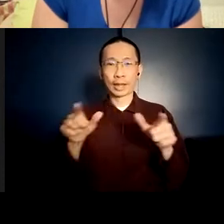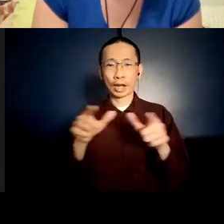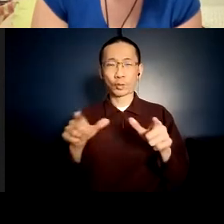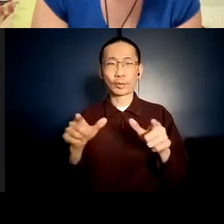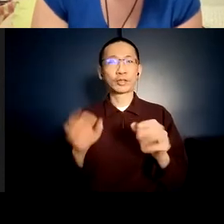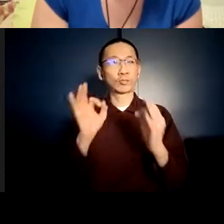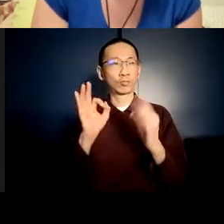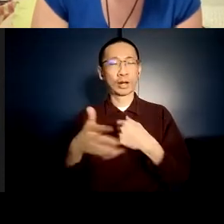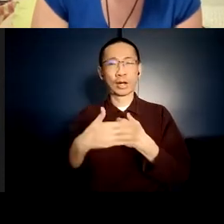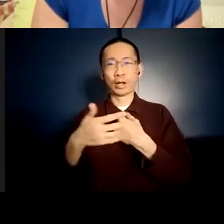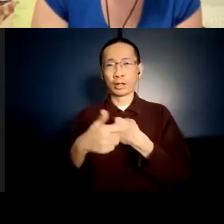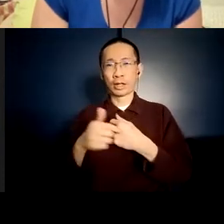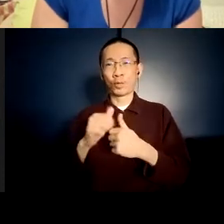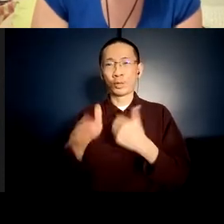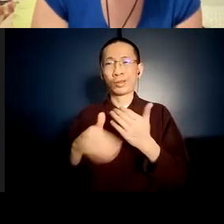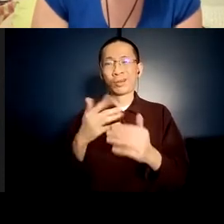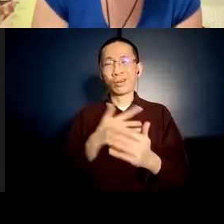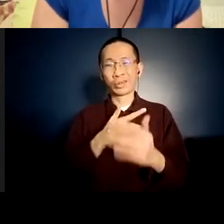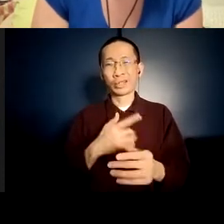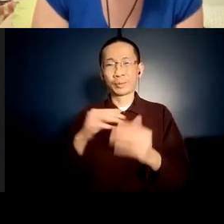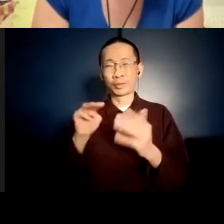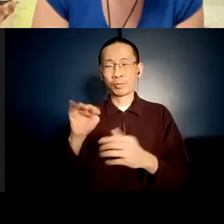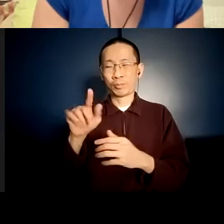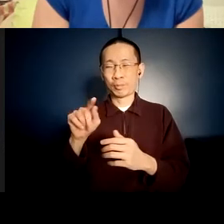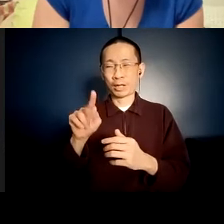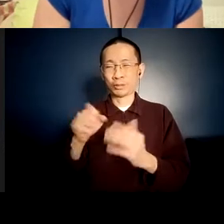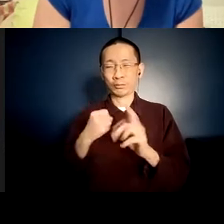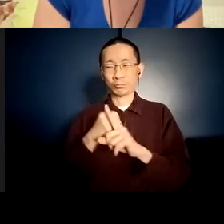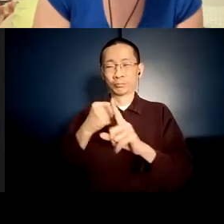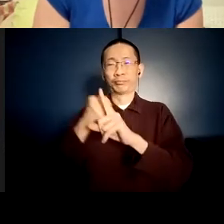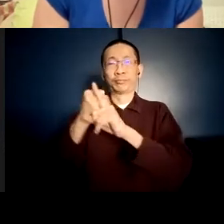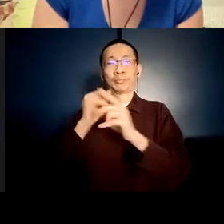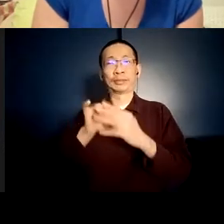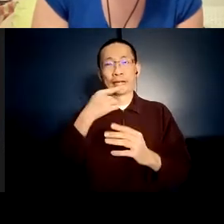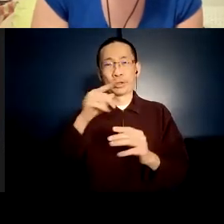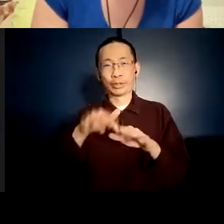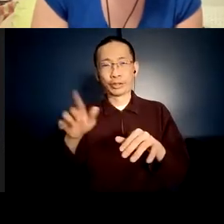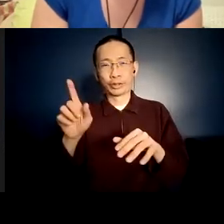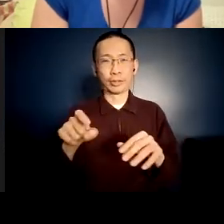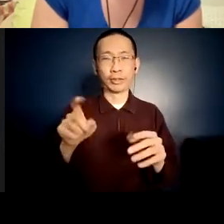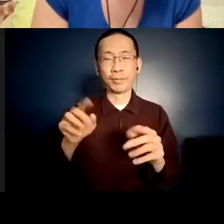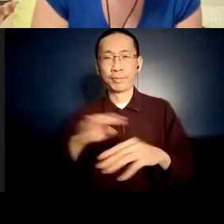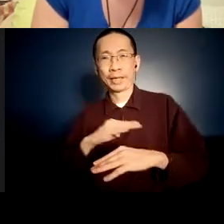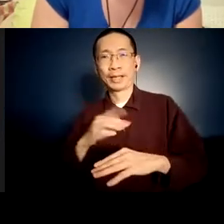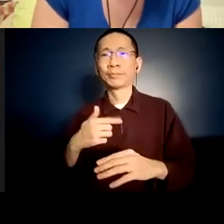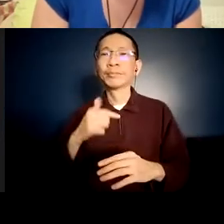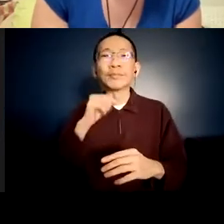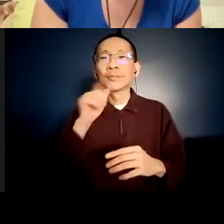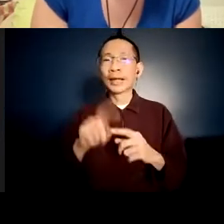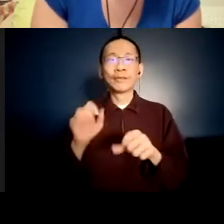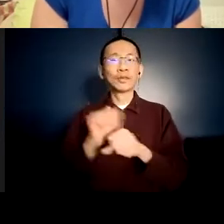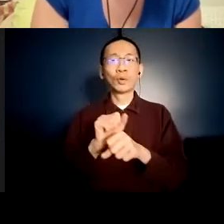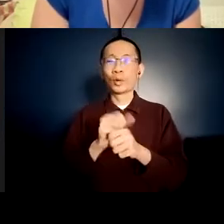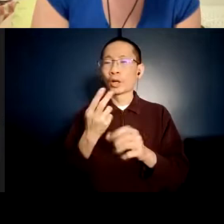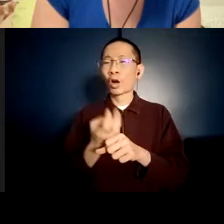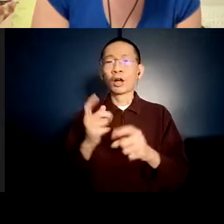on time at all of the usual milestones that hearing children meet. I did not have to work hard to